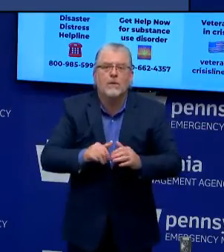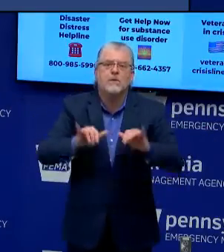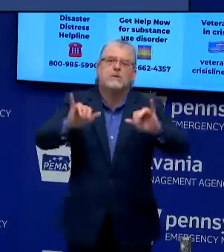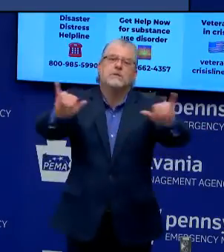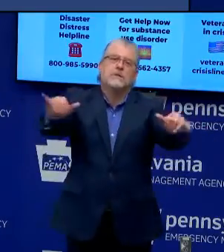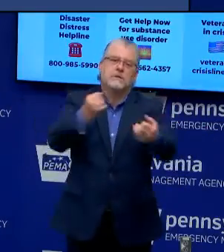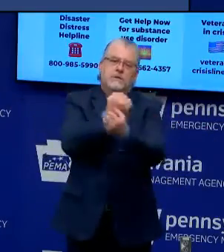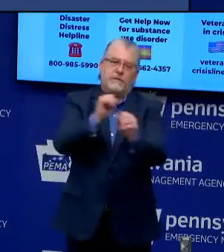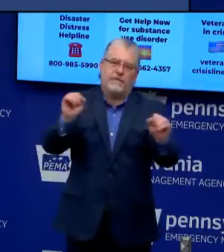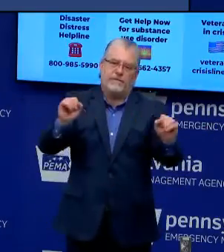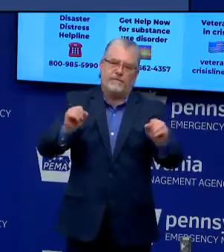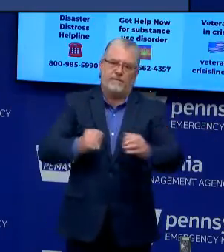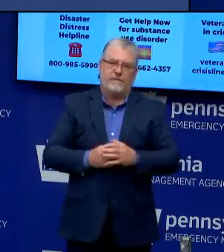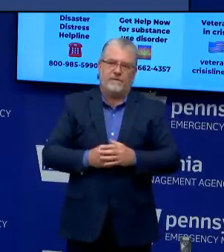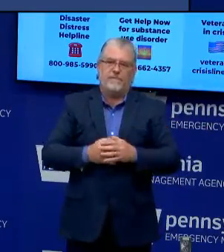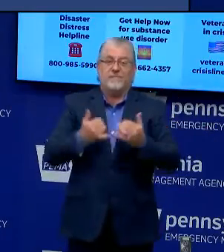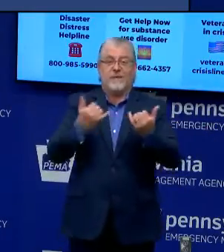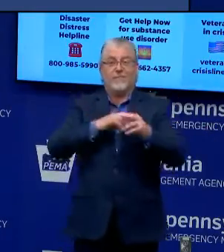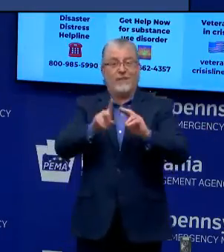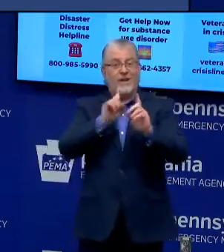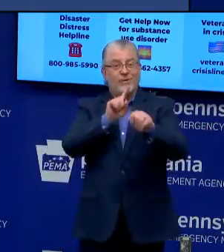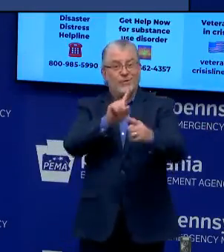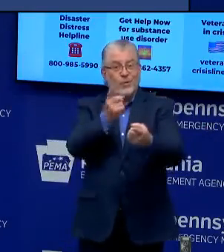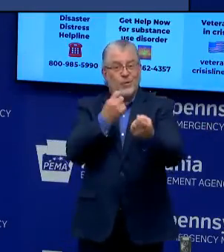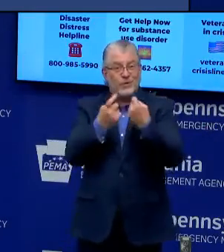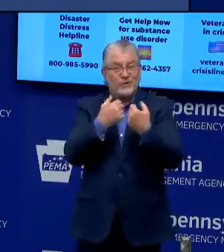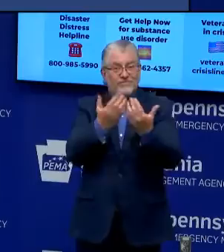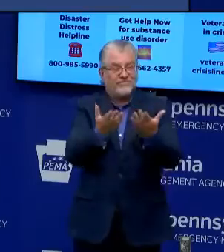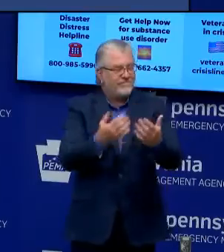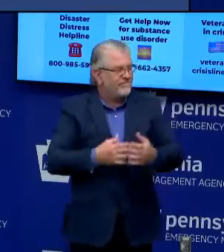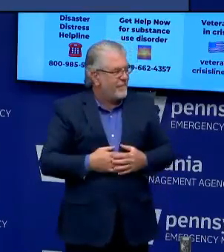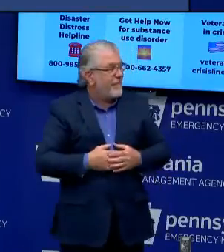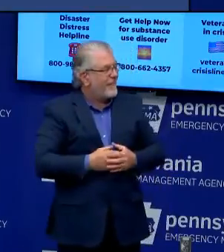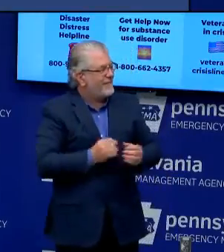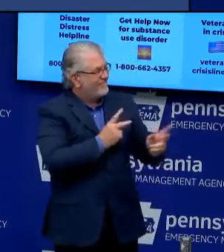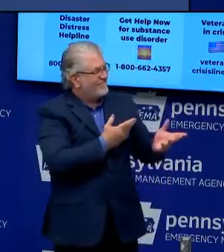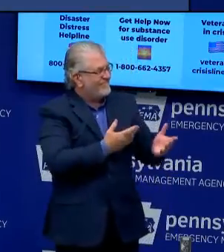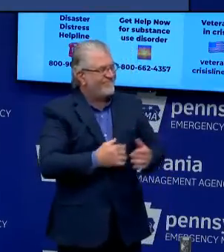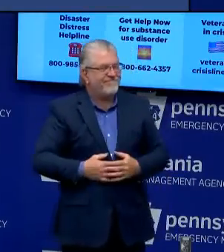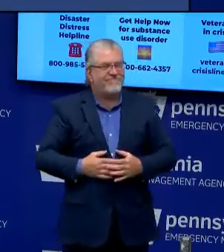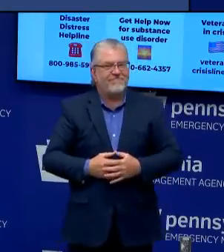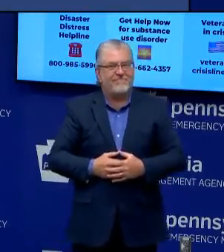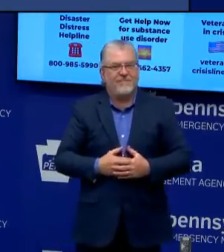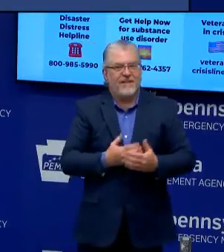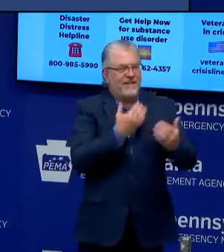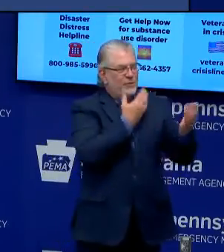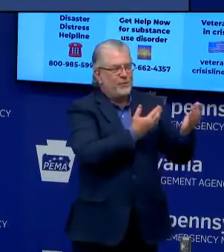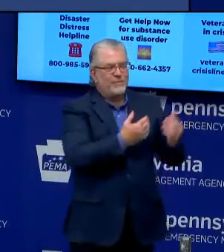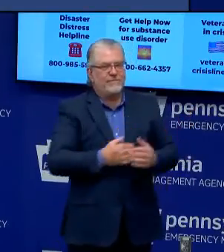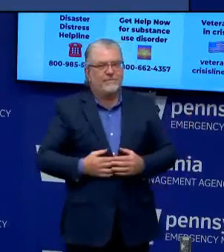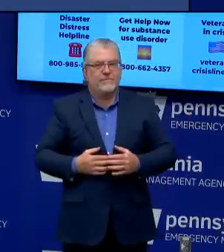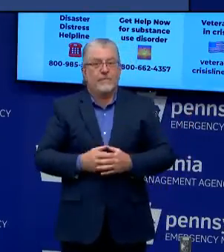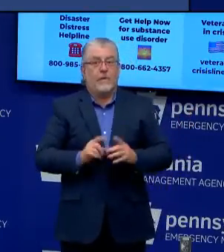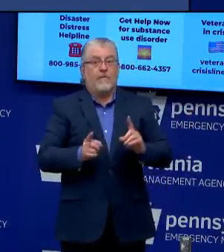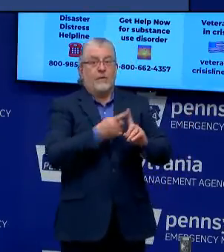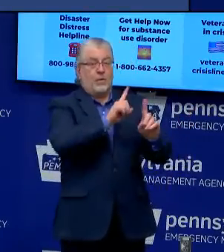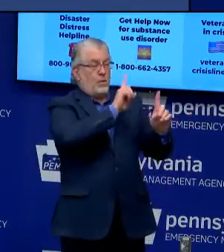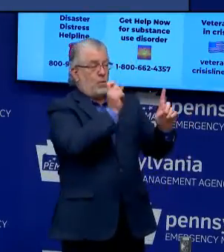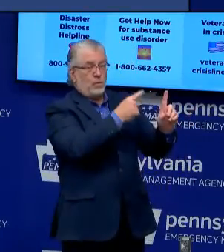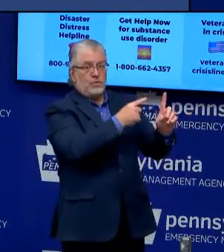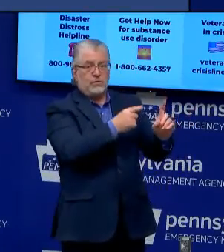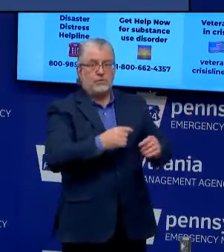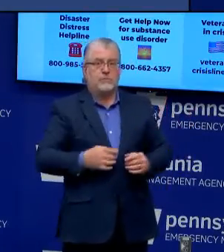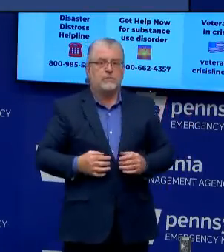And now I'm pleased to answer questions. Thank you, Secretary. Our first question is from WLVR. In the